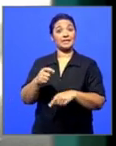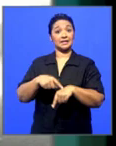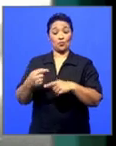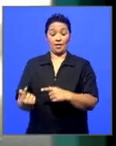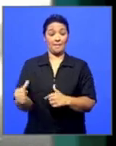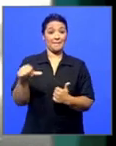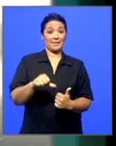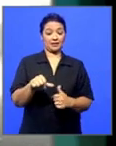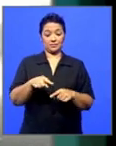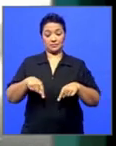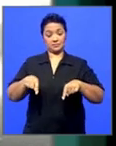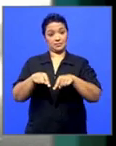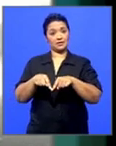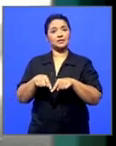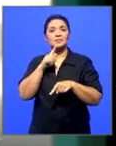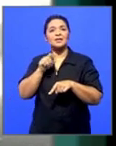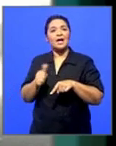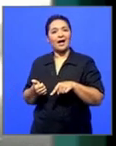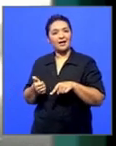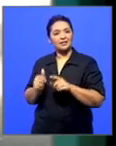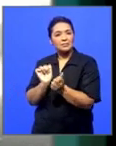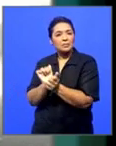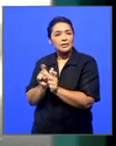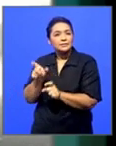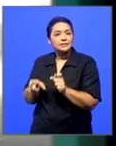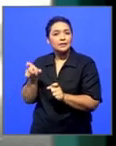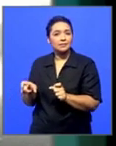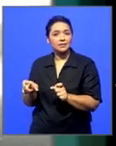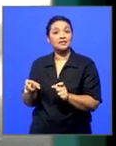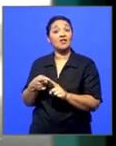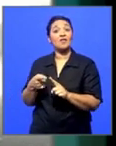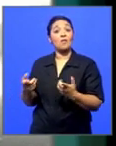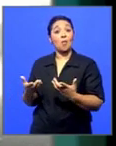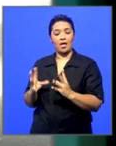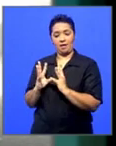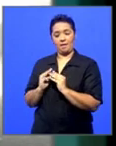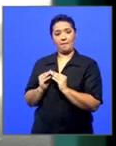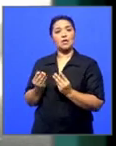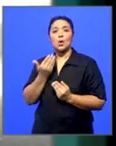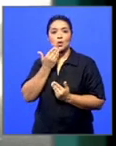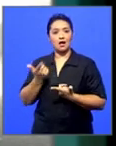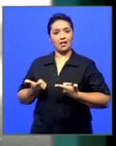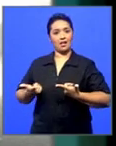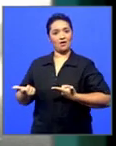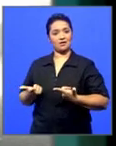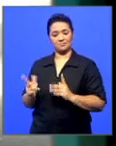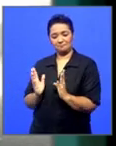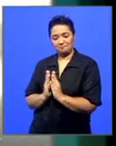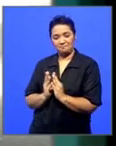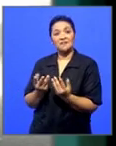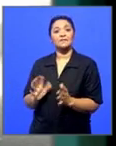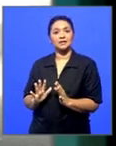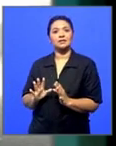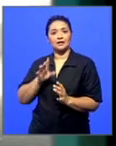Comrade Mandela and the other Rivonia trialists had just come back from meeting their lawyer. So